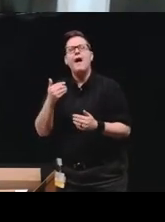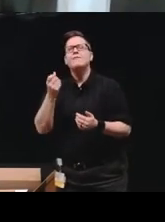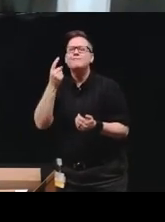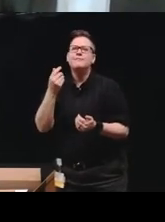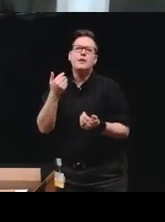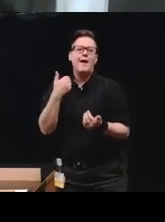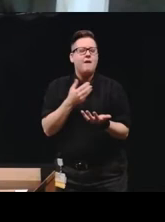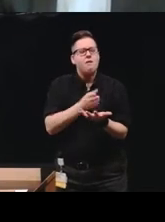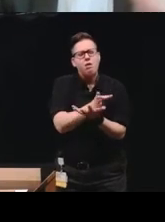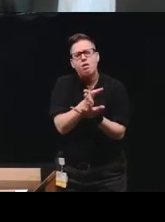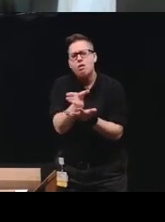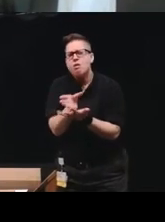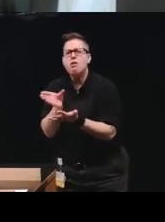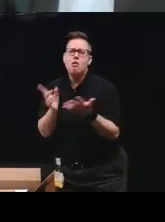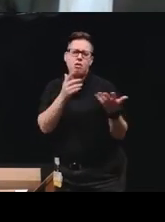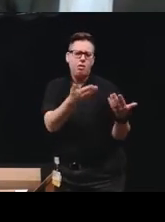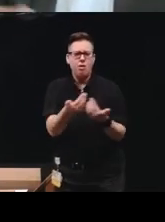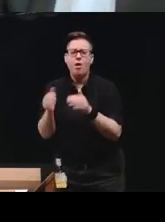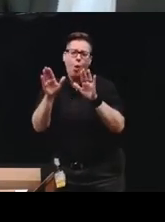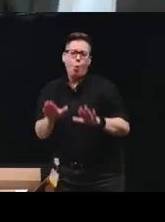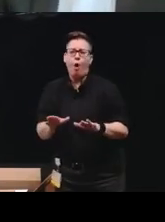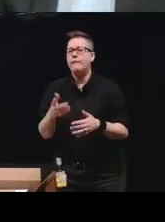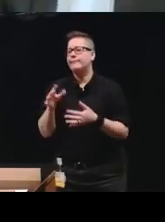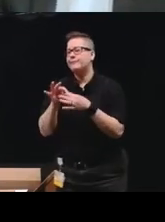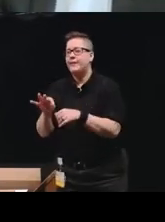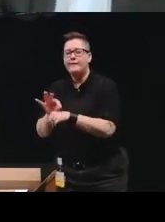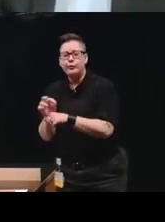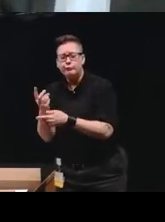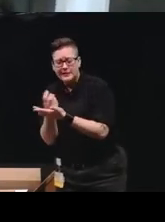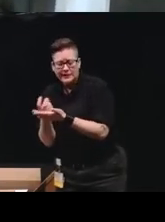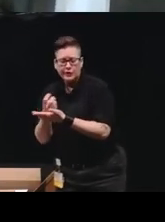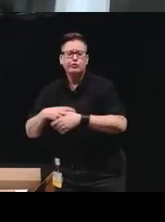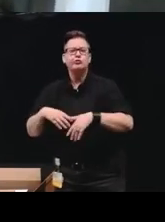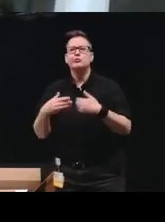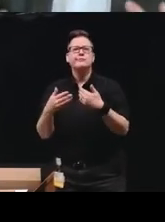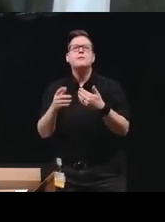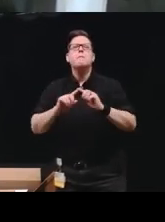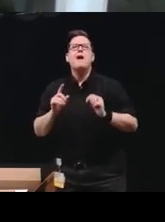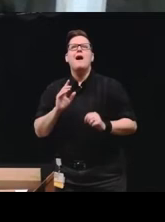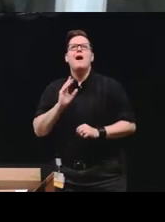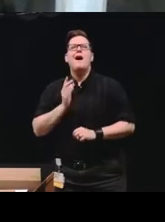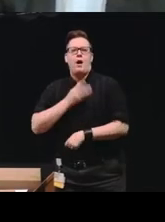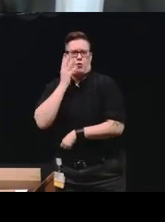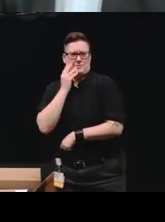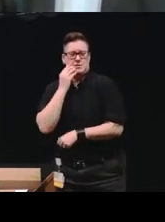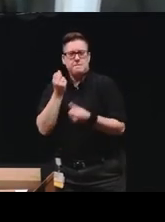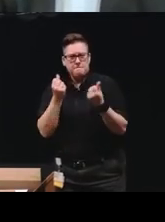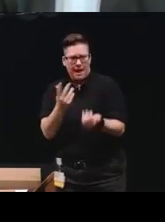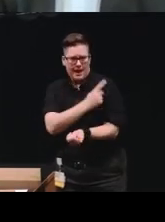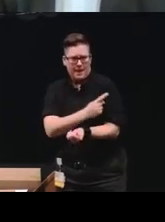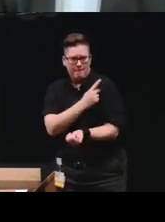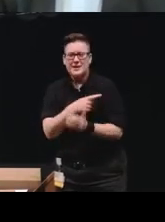of doing wonderful work in functional seizures or in movement disorders. But our experience is many patients have